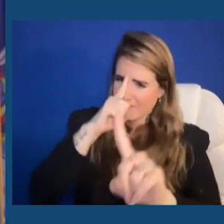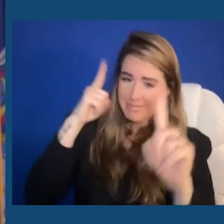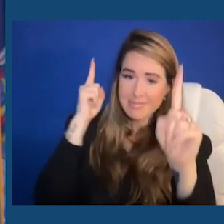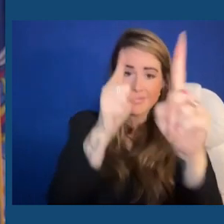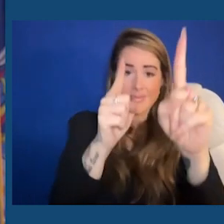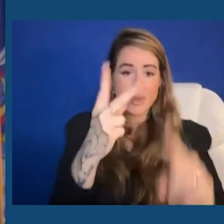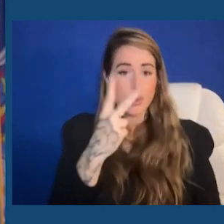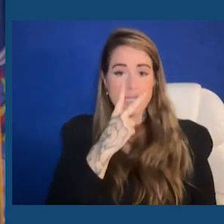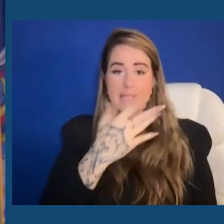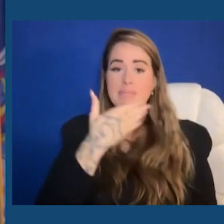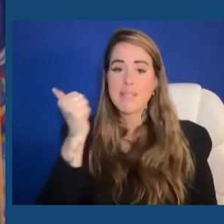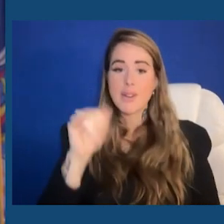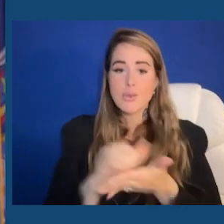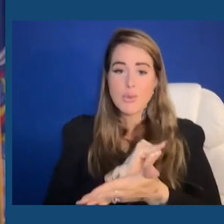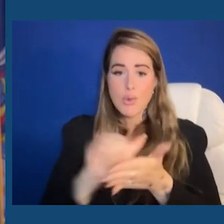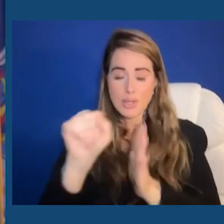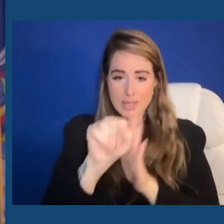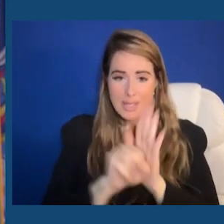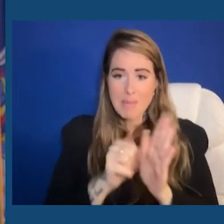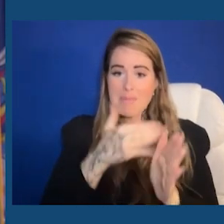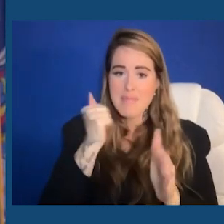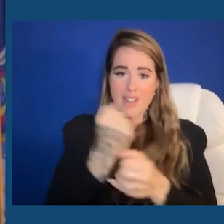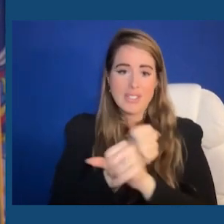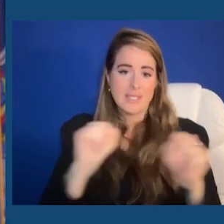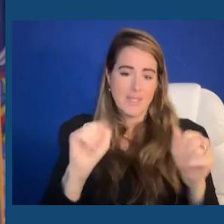and safer community. Thank you.